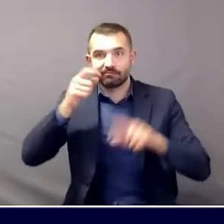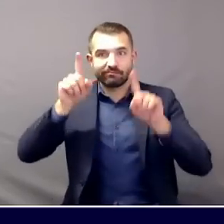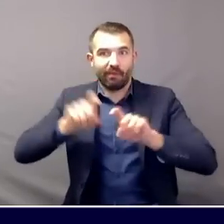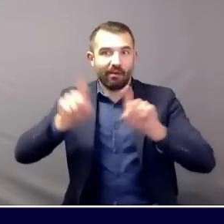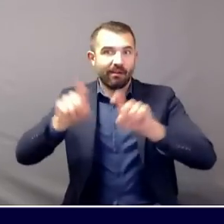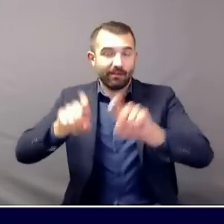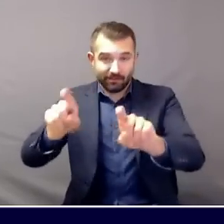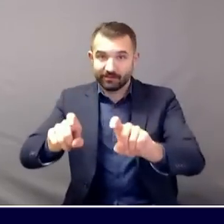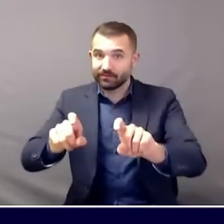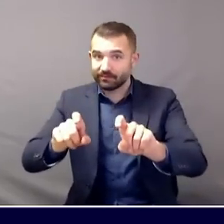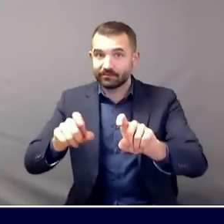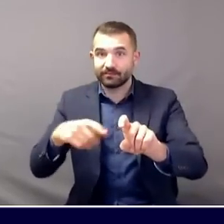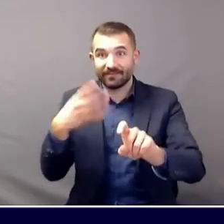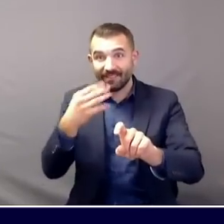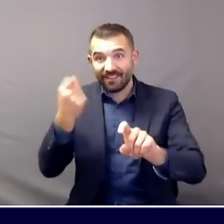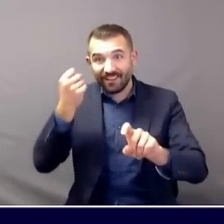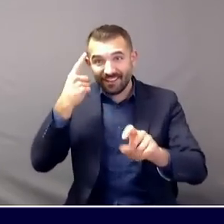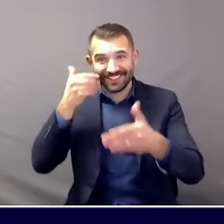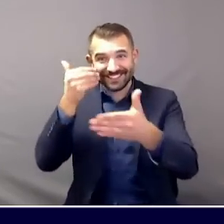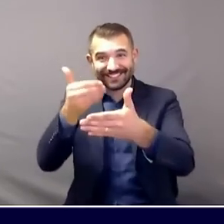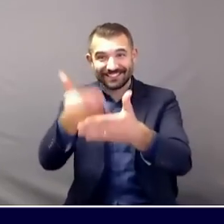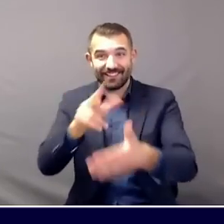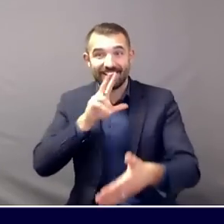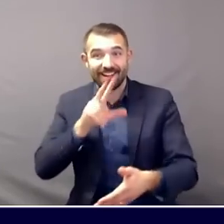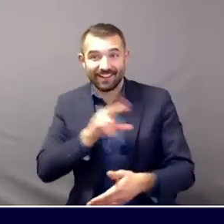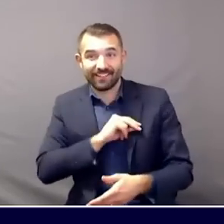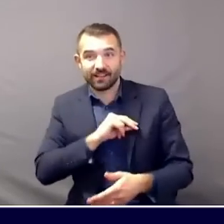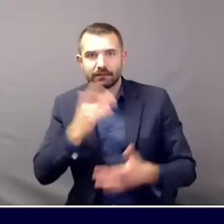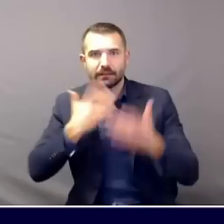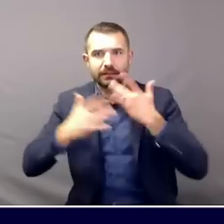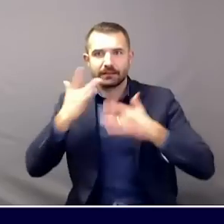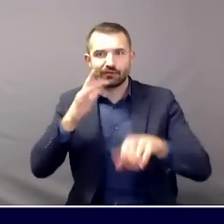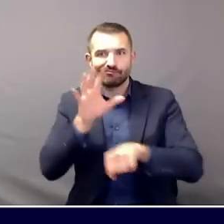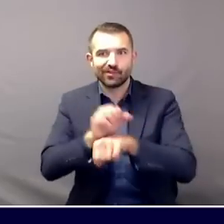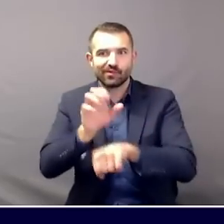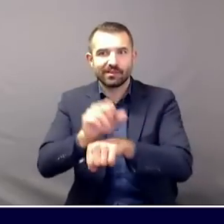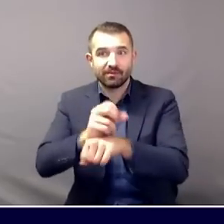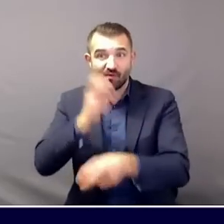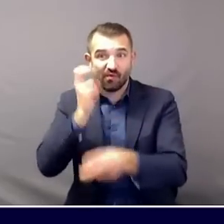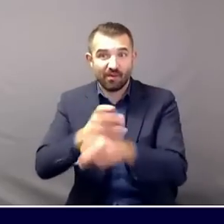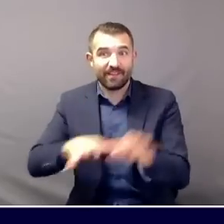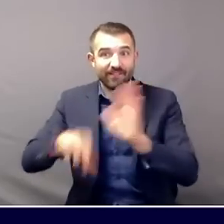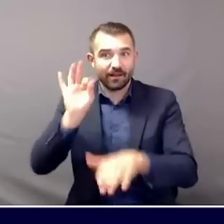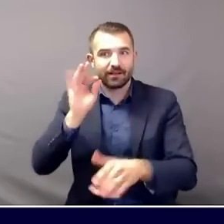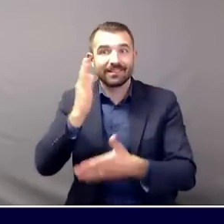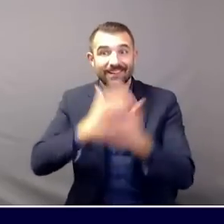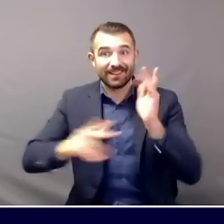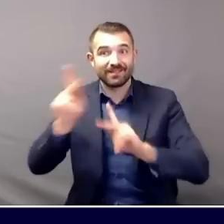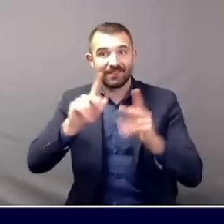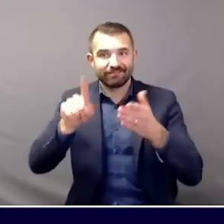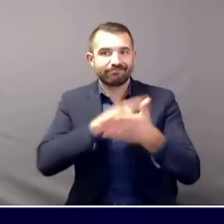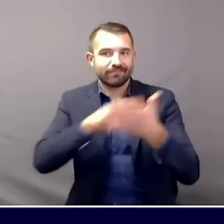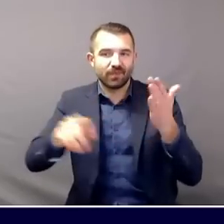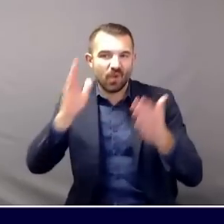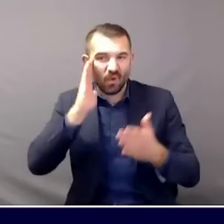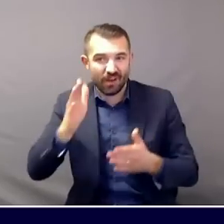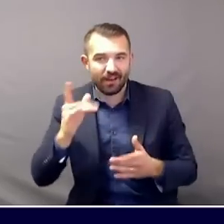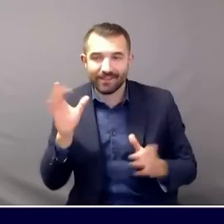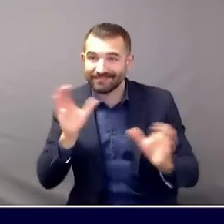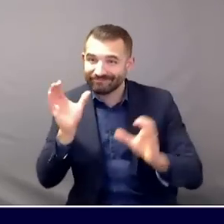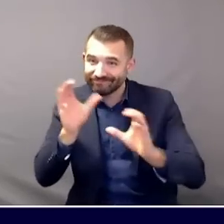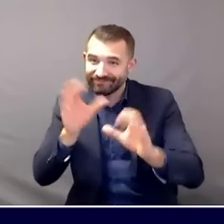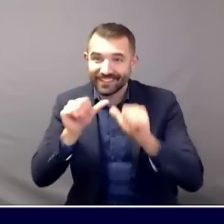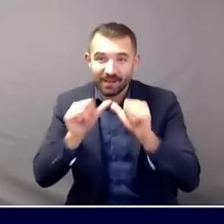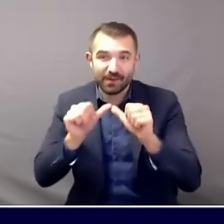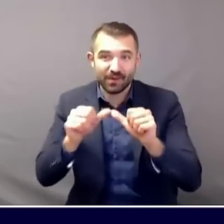Thanksgiving coming, it may be harder to find a test. Keep looking. People do cancel appointments. We will continue our effort to expand sites,